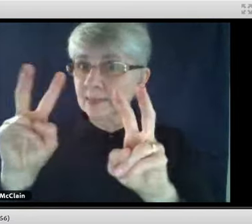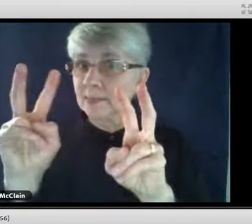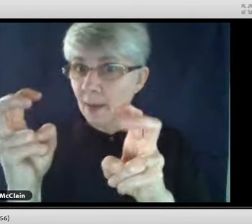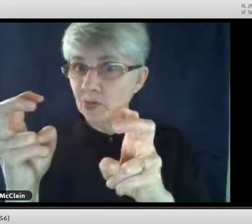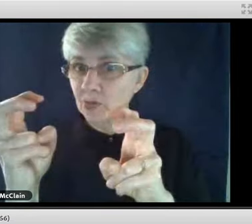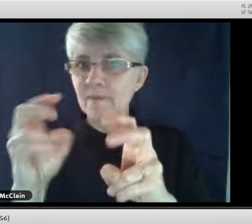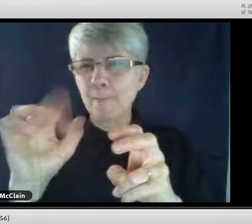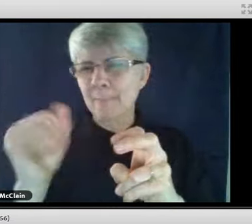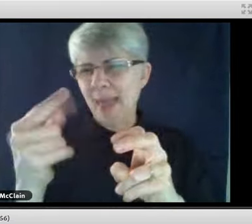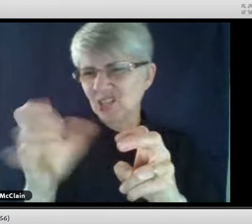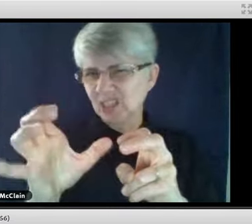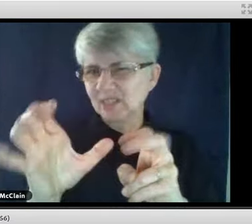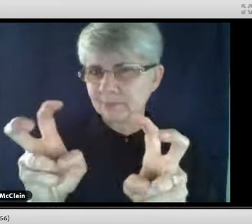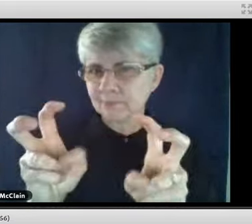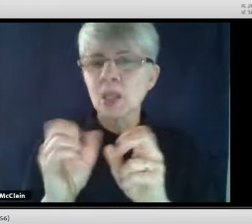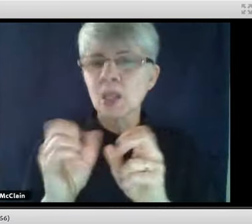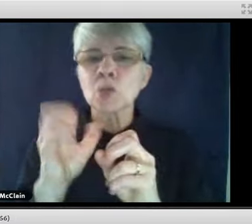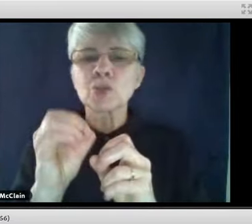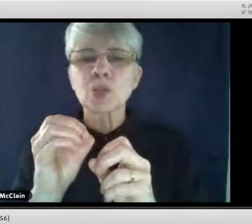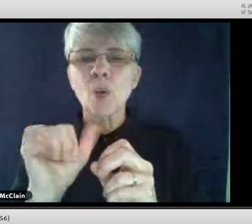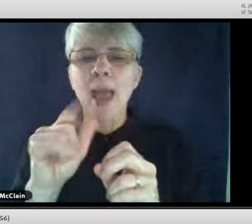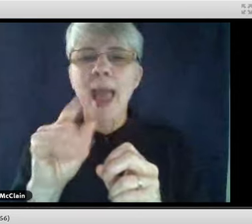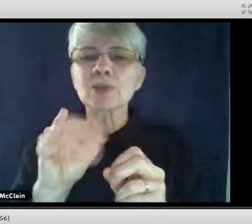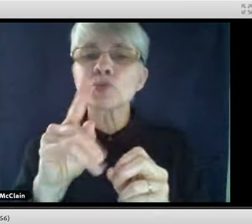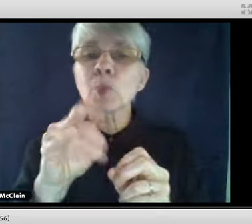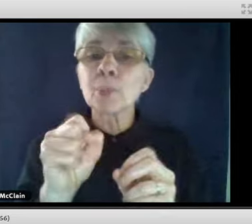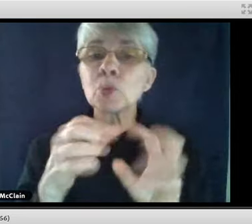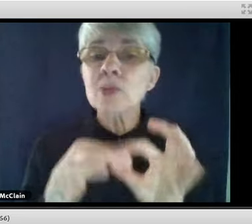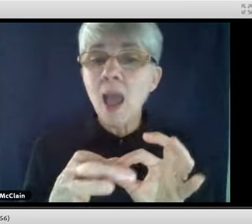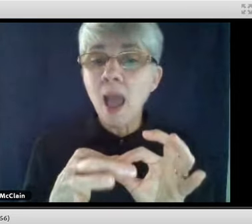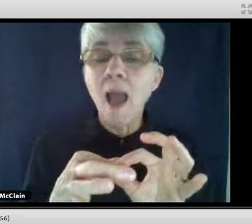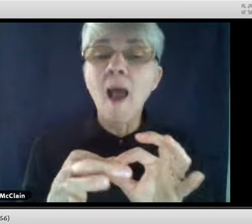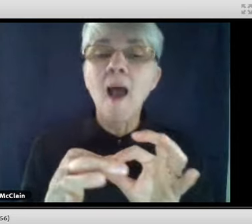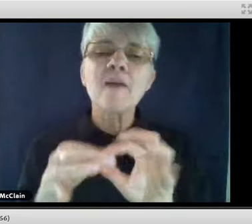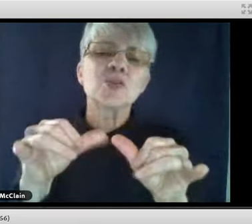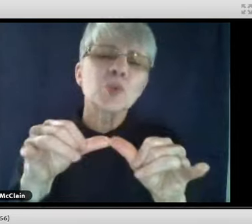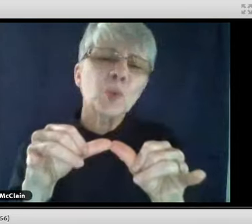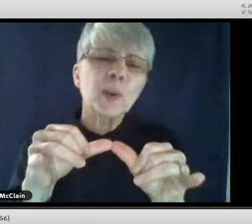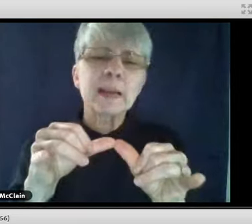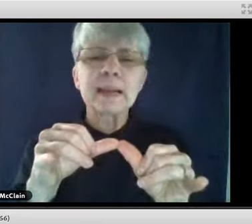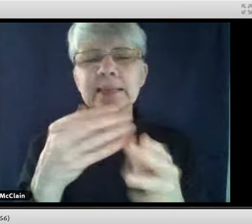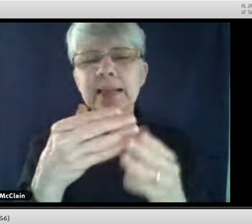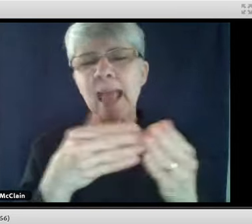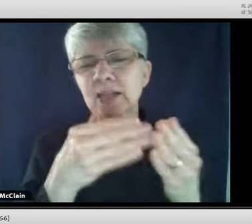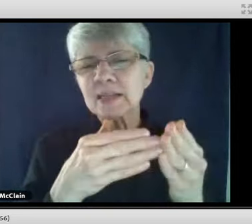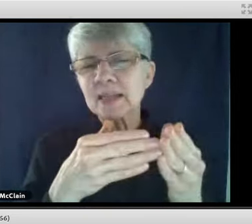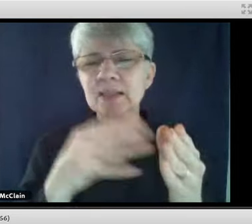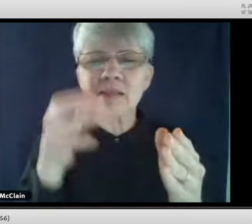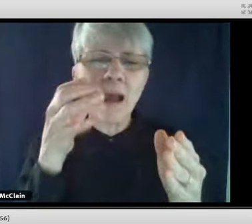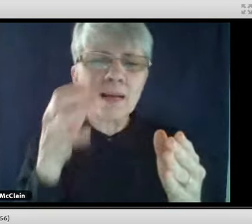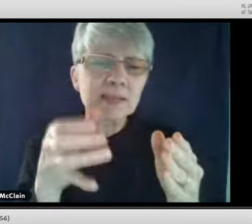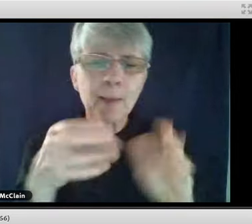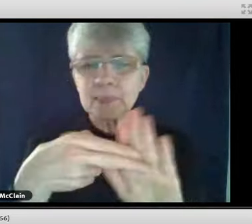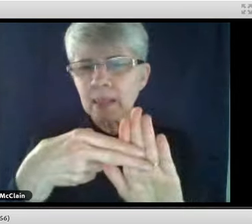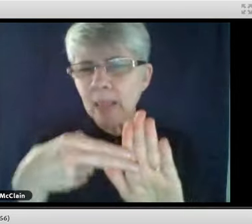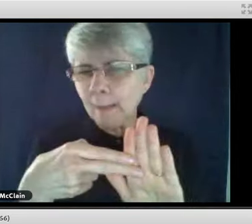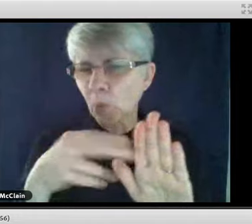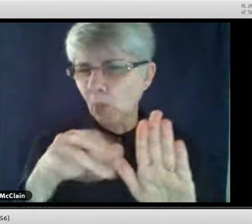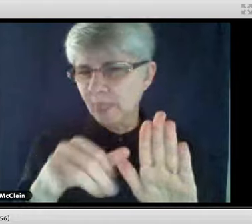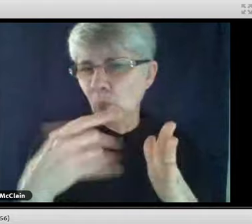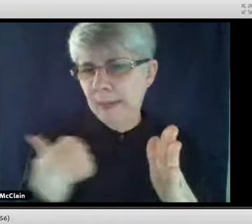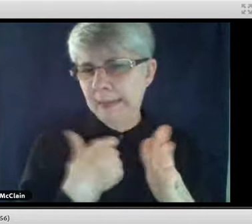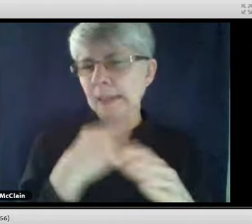magic. Okay, so attributes of group 3 entities for concept, that would be like a term, like a label in essence that we can